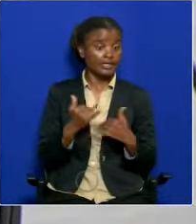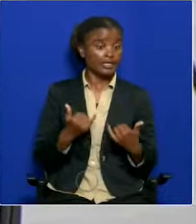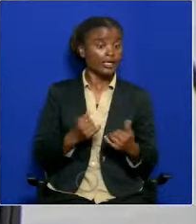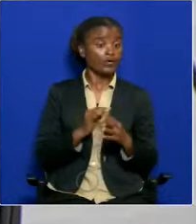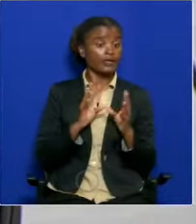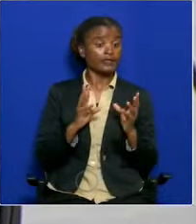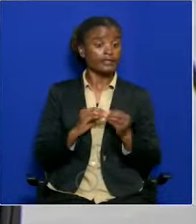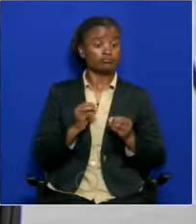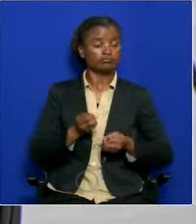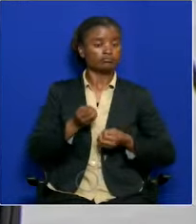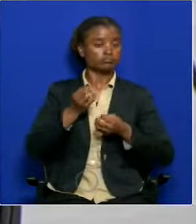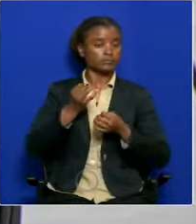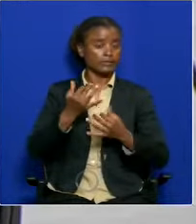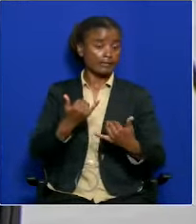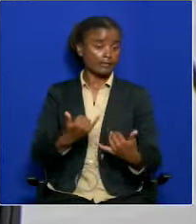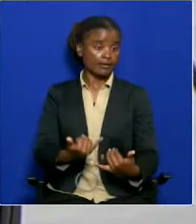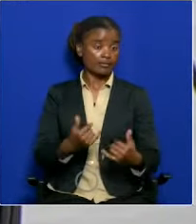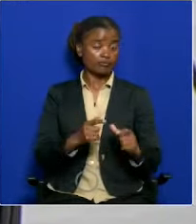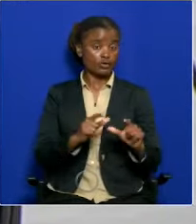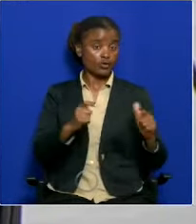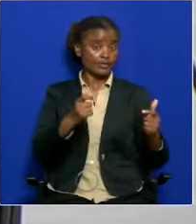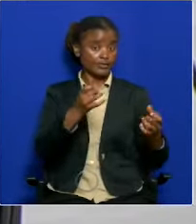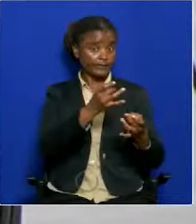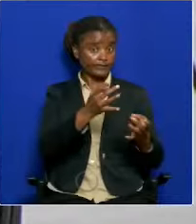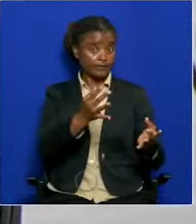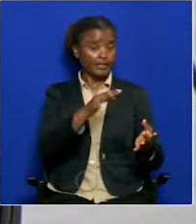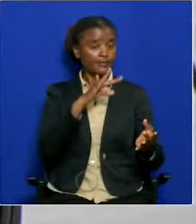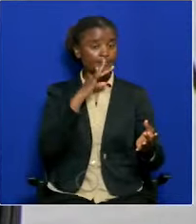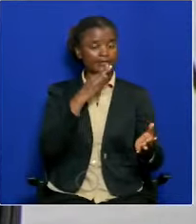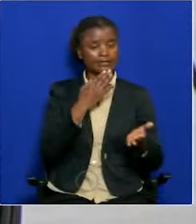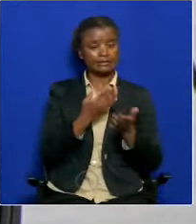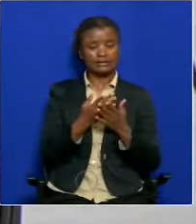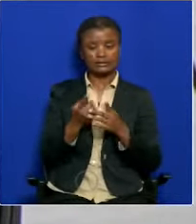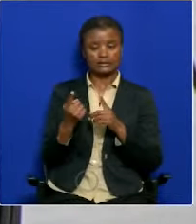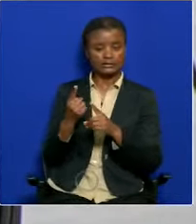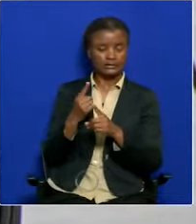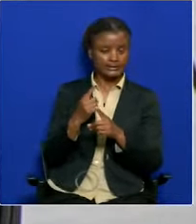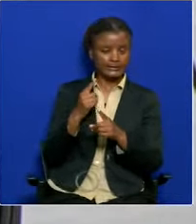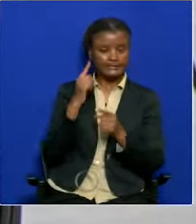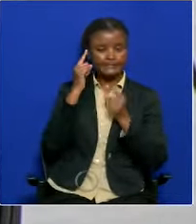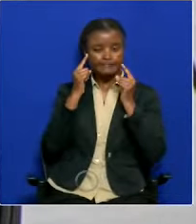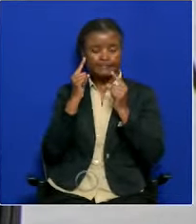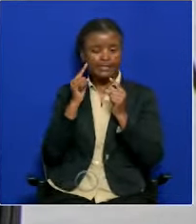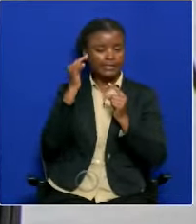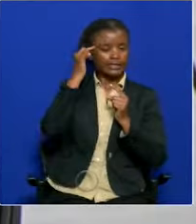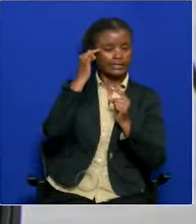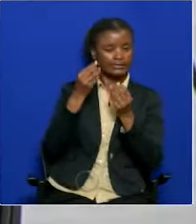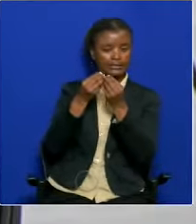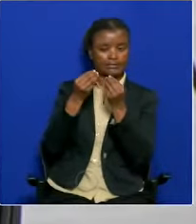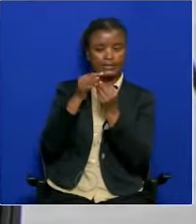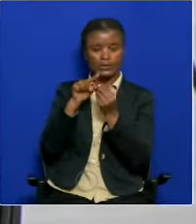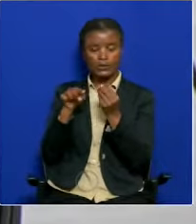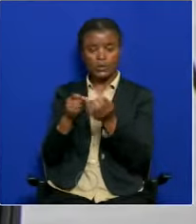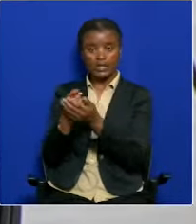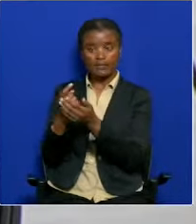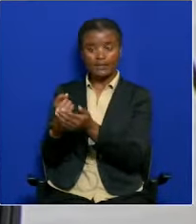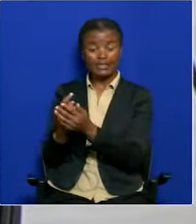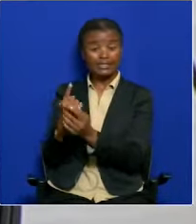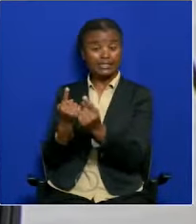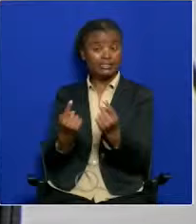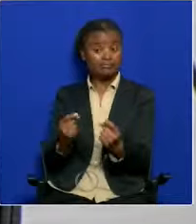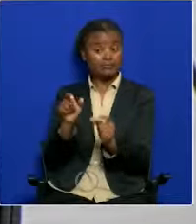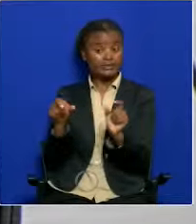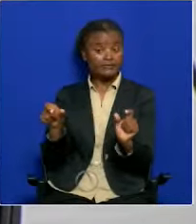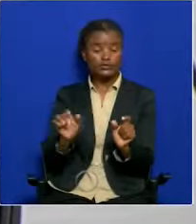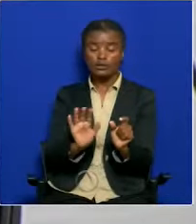the Commission is not to cast aspersions upon any individual, but to ensure that the Commission has the benefit of